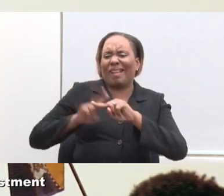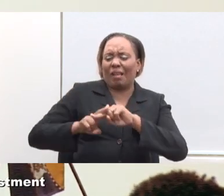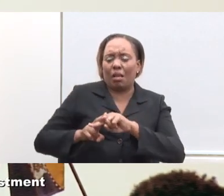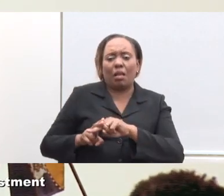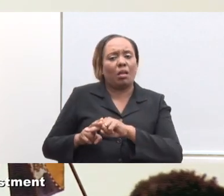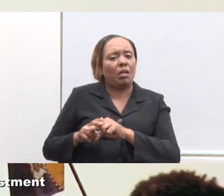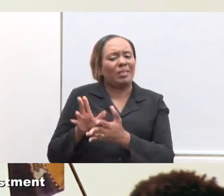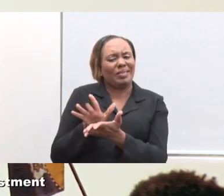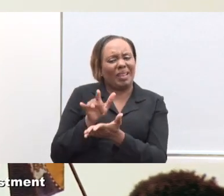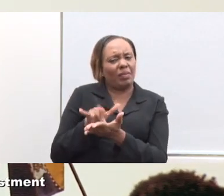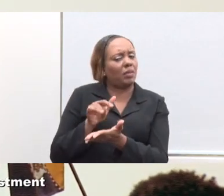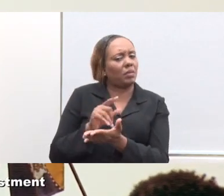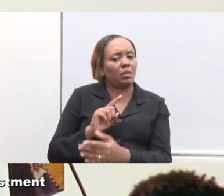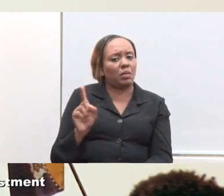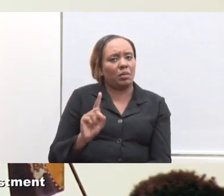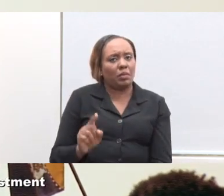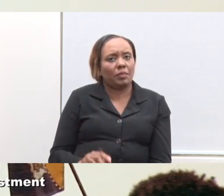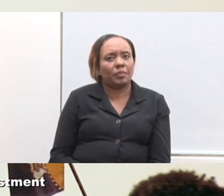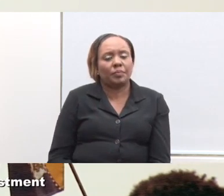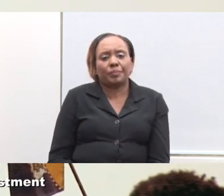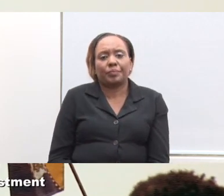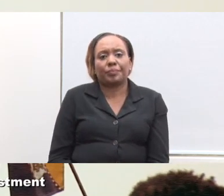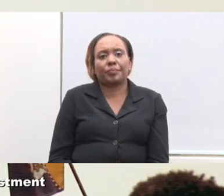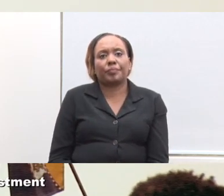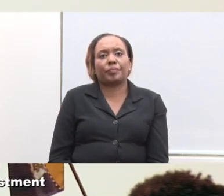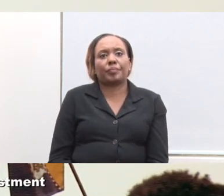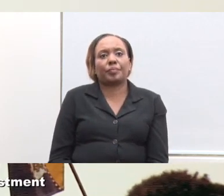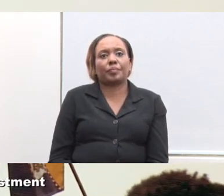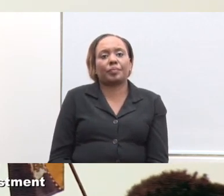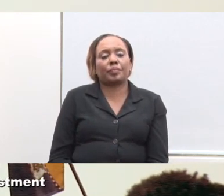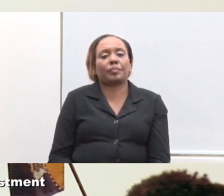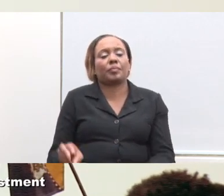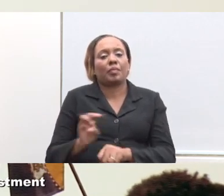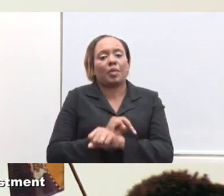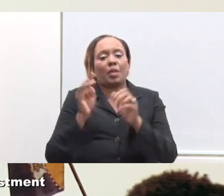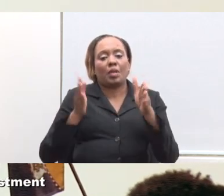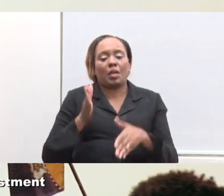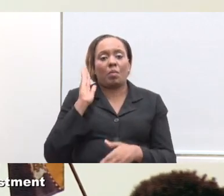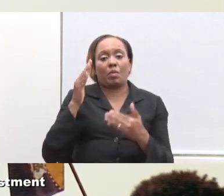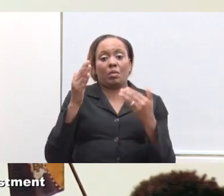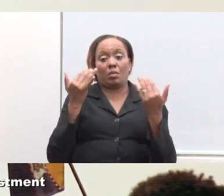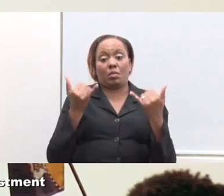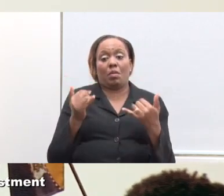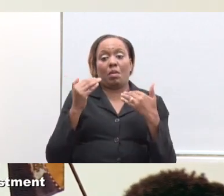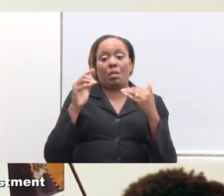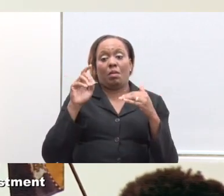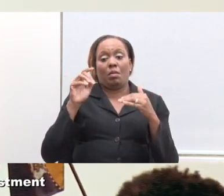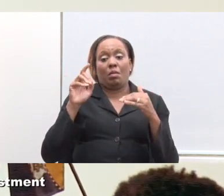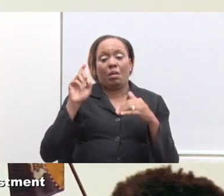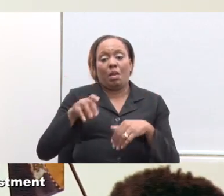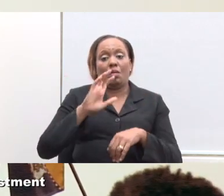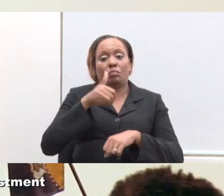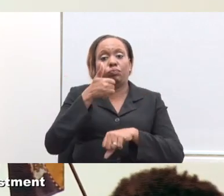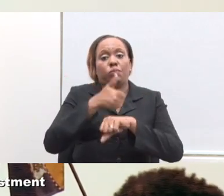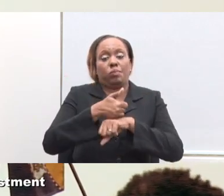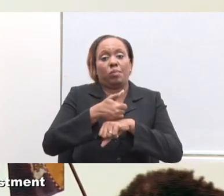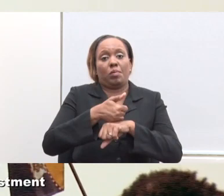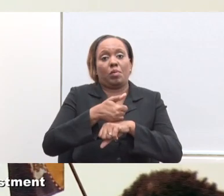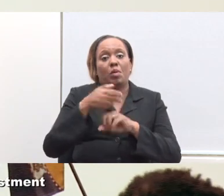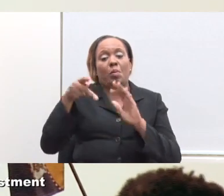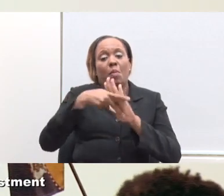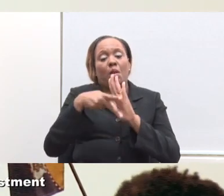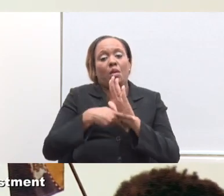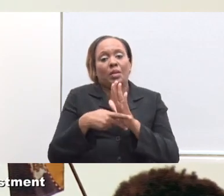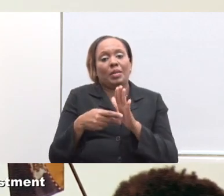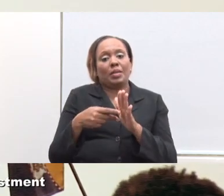this minister will now have to issue general policy directions, as he is entitled to do under the law, to the